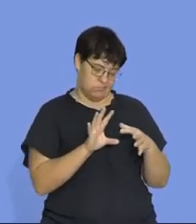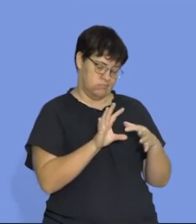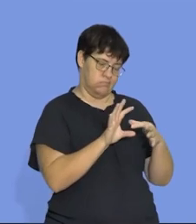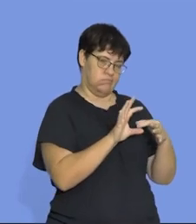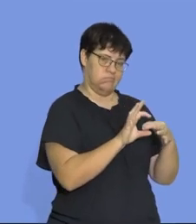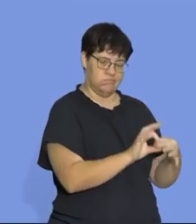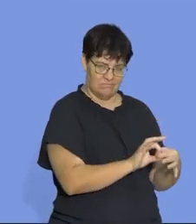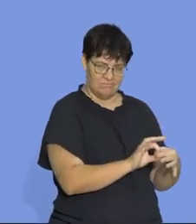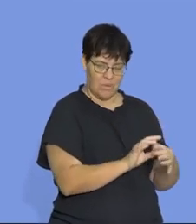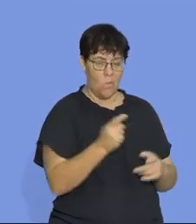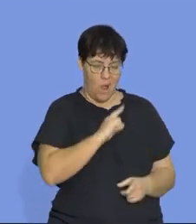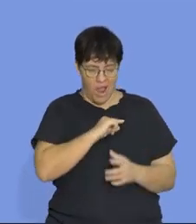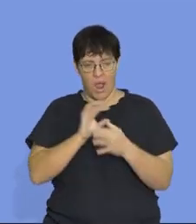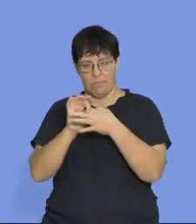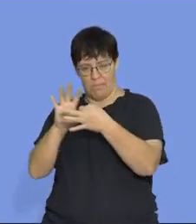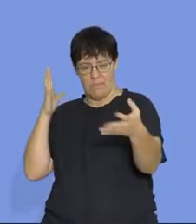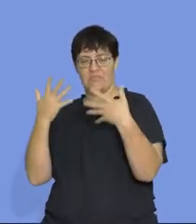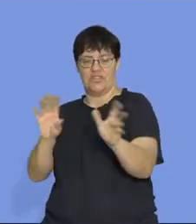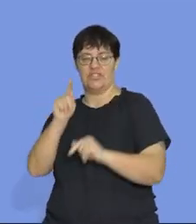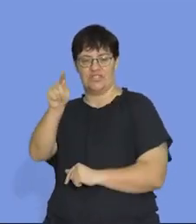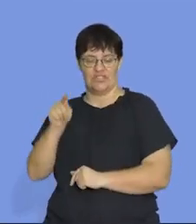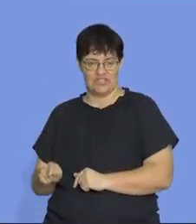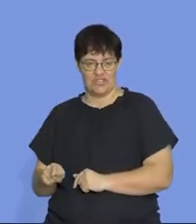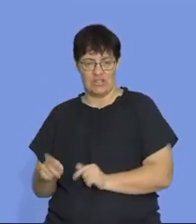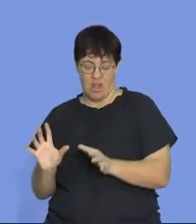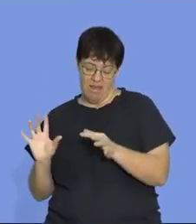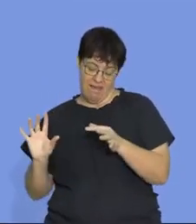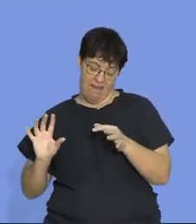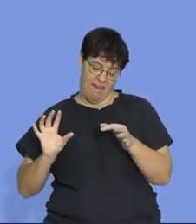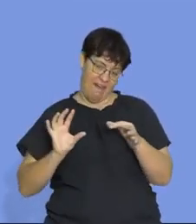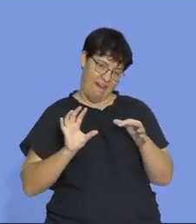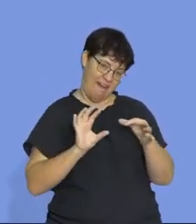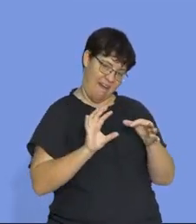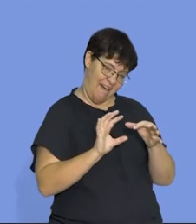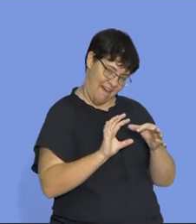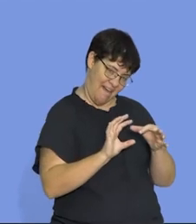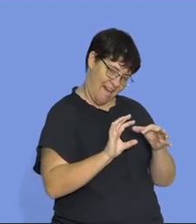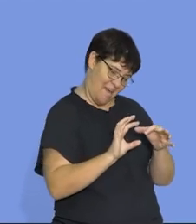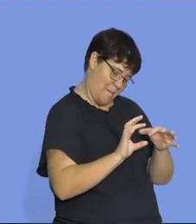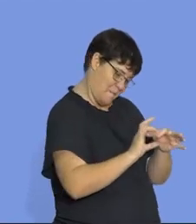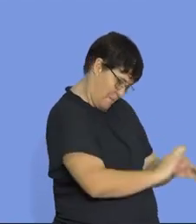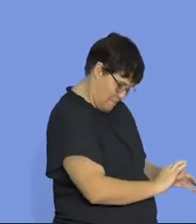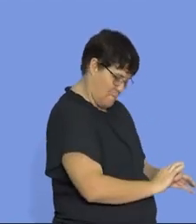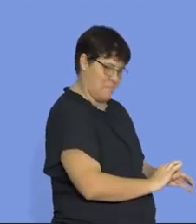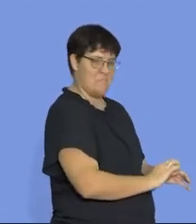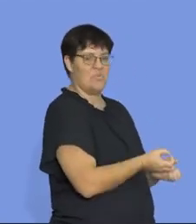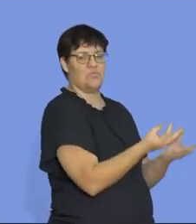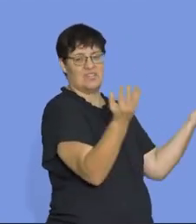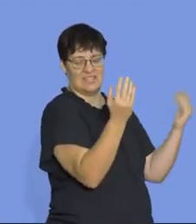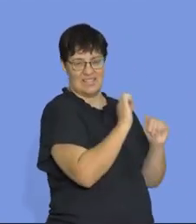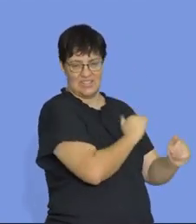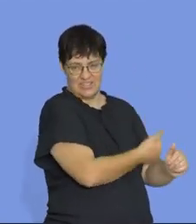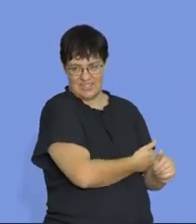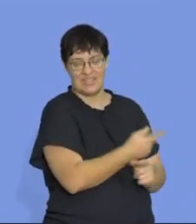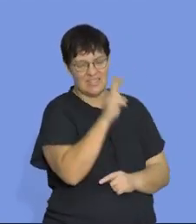bonds have been broken. So we are almost there in terms of forming the product. So this is how you'd want to think